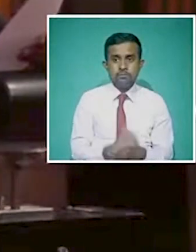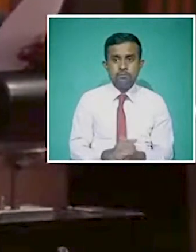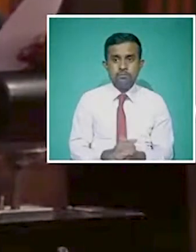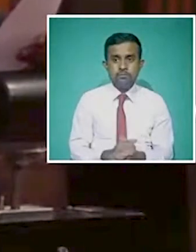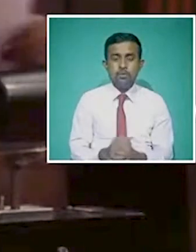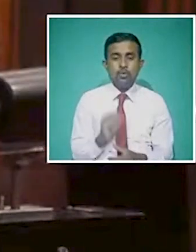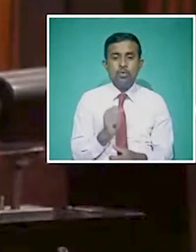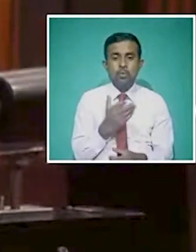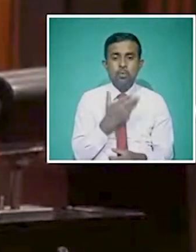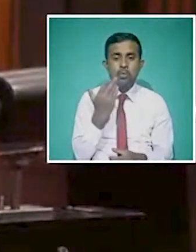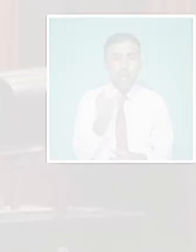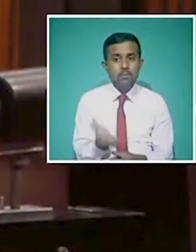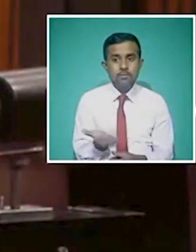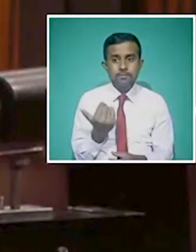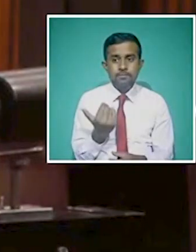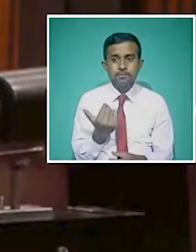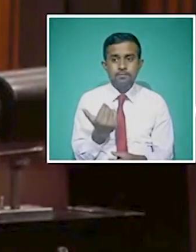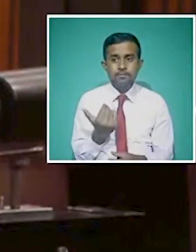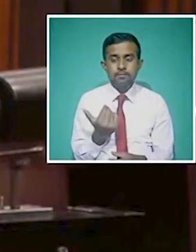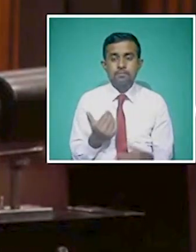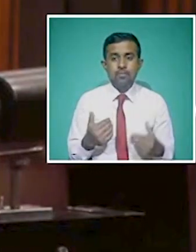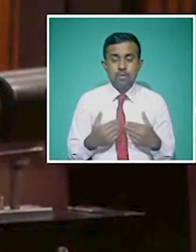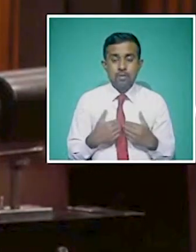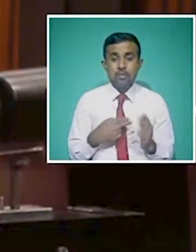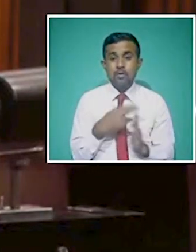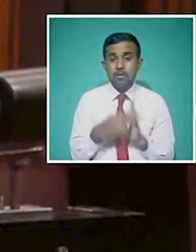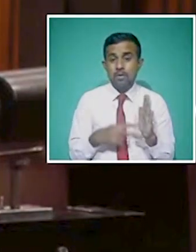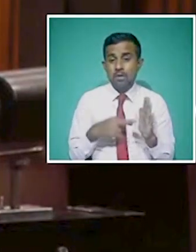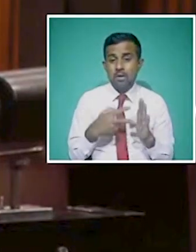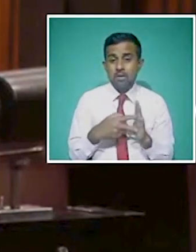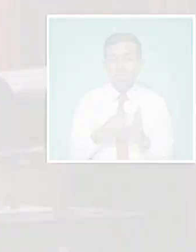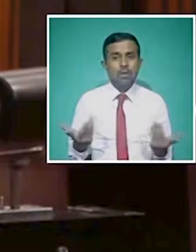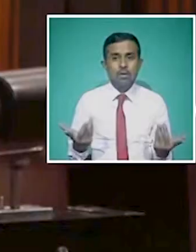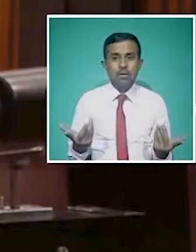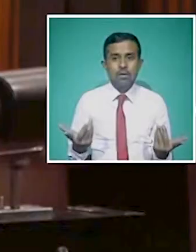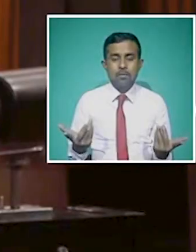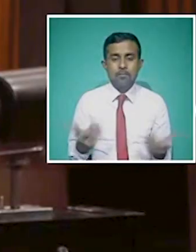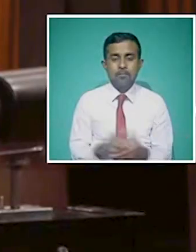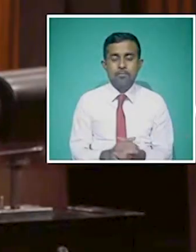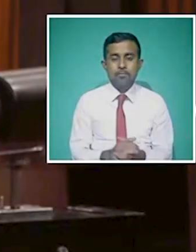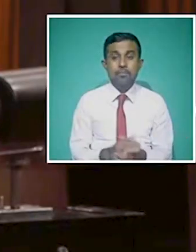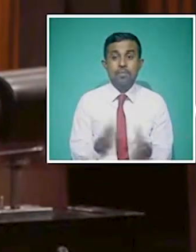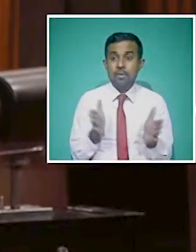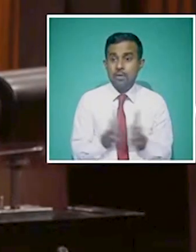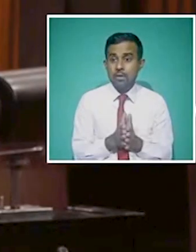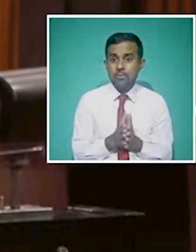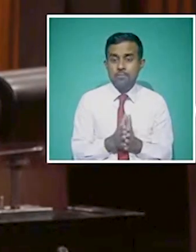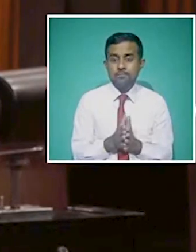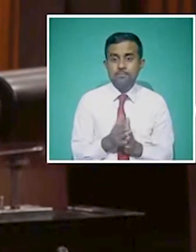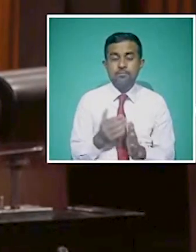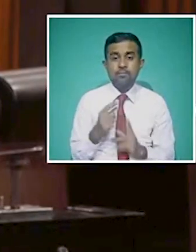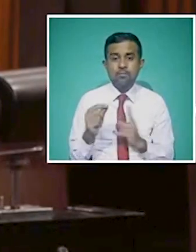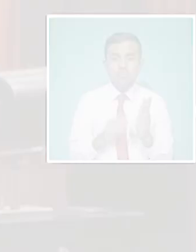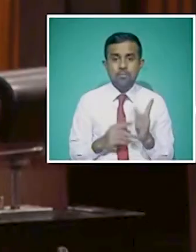our national budget. So having said that, you see, there is a honorable presiding officer, there is a